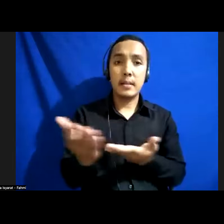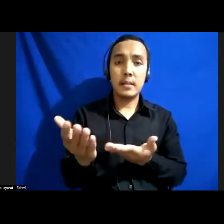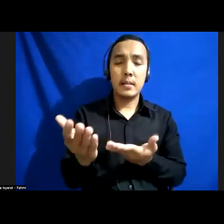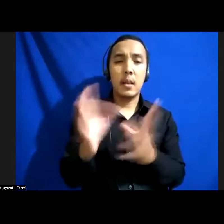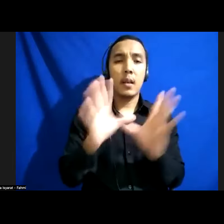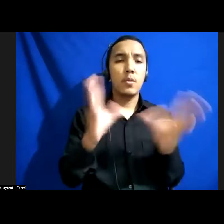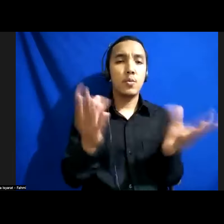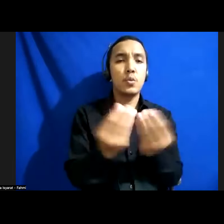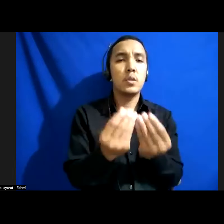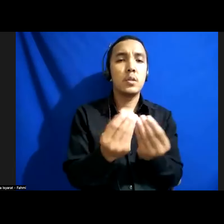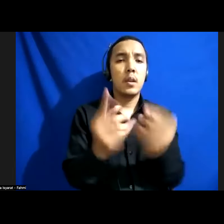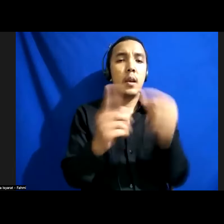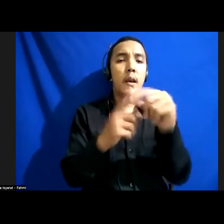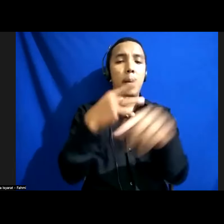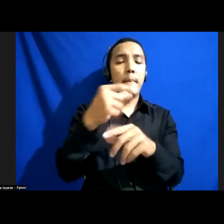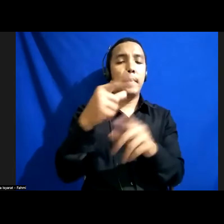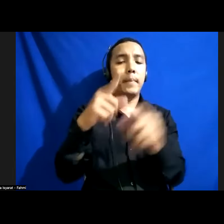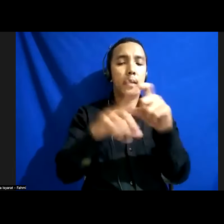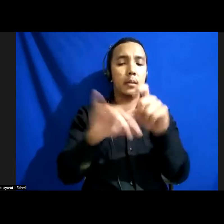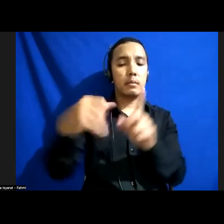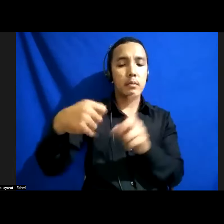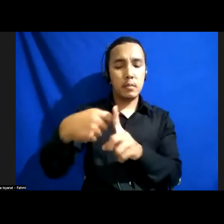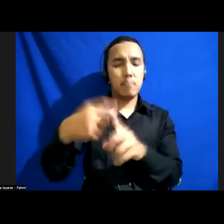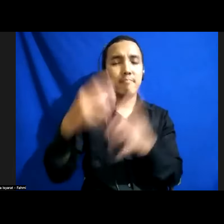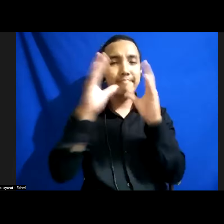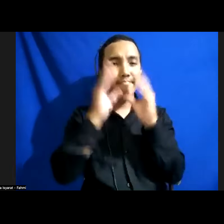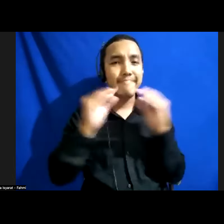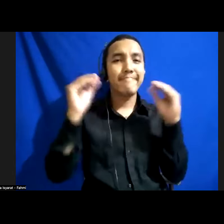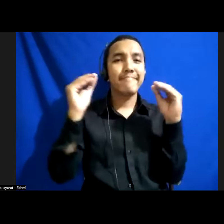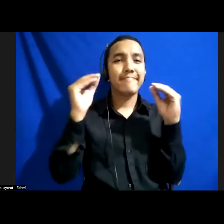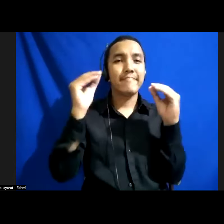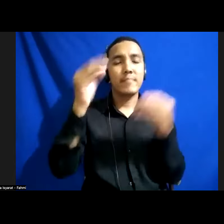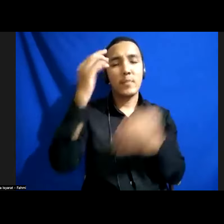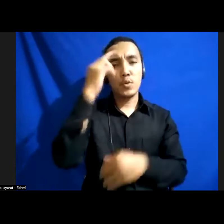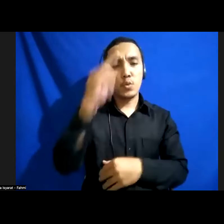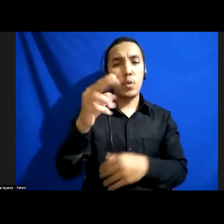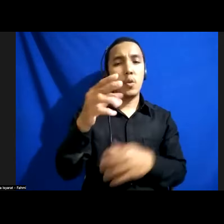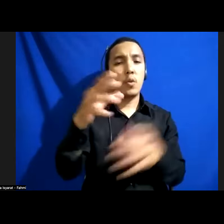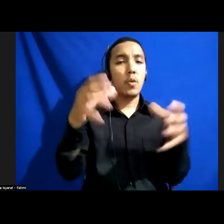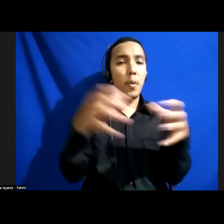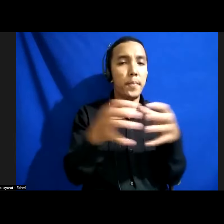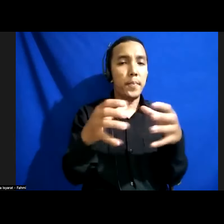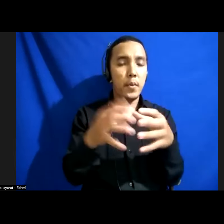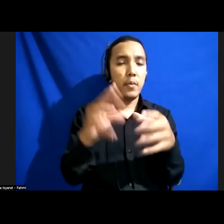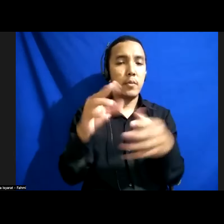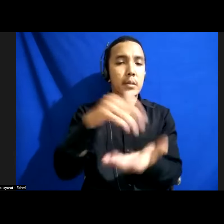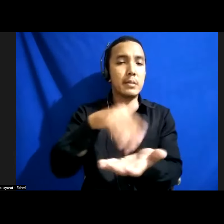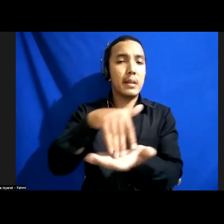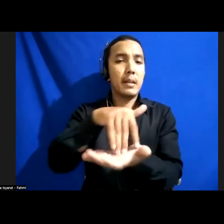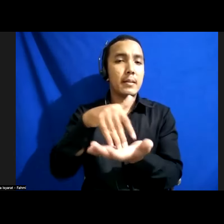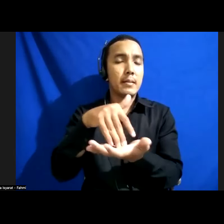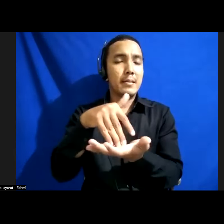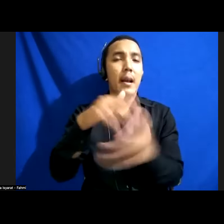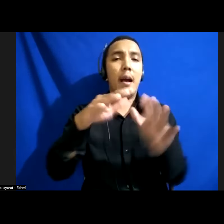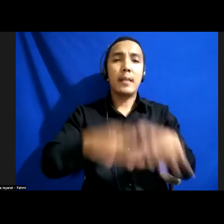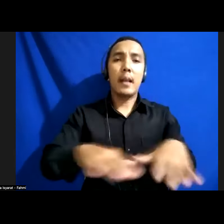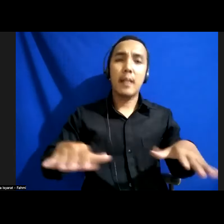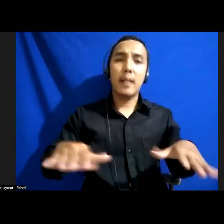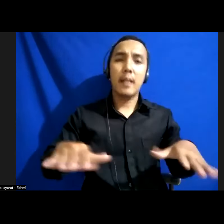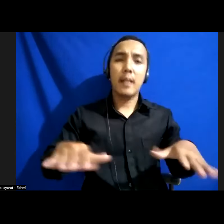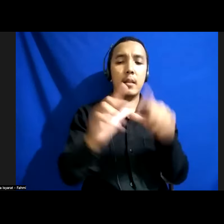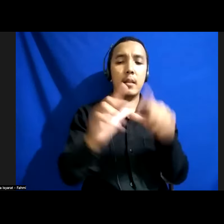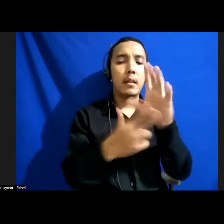services, which are friendly to vulnerable groups such as the elderly, children, pregnant women, and